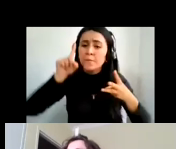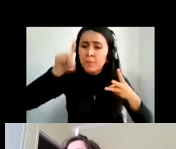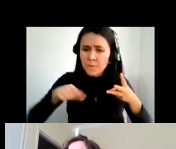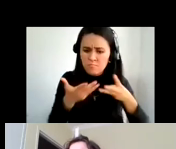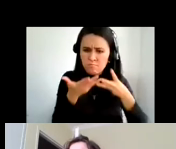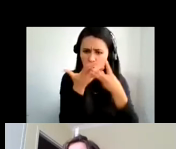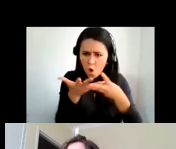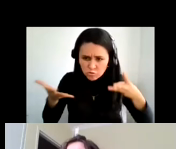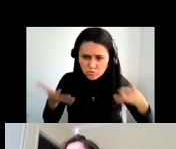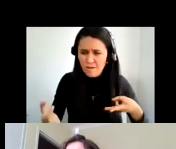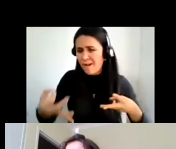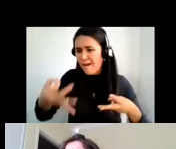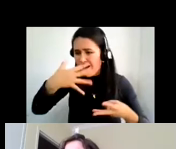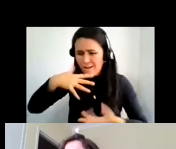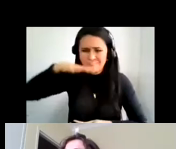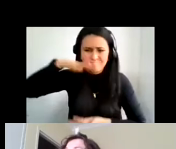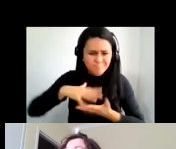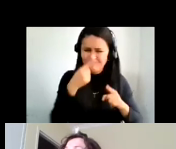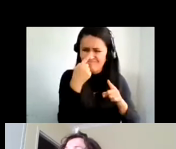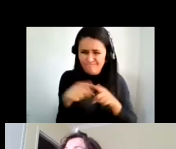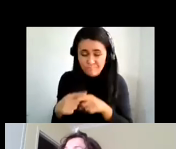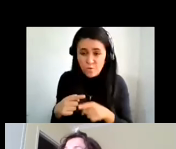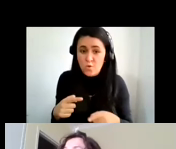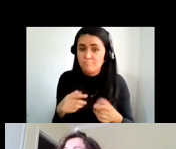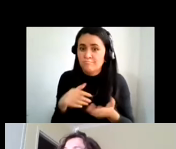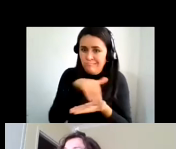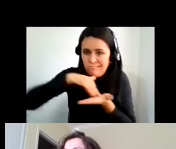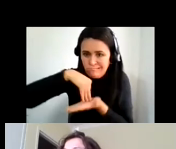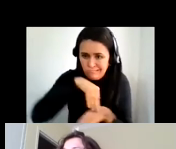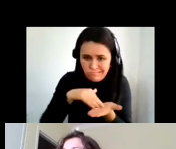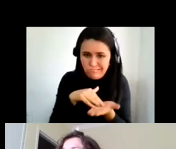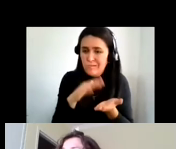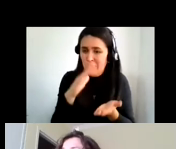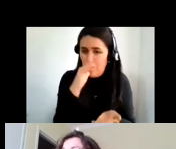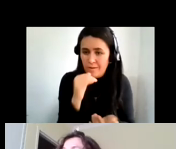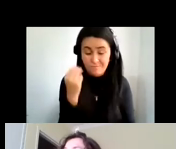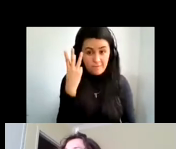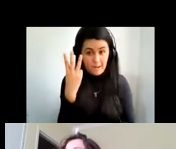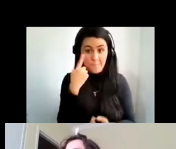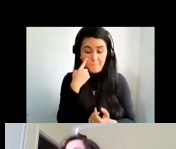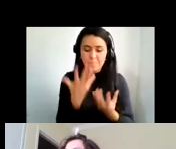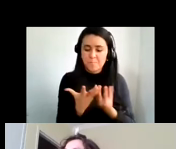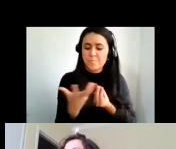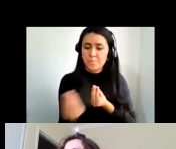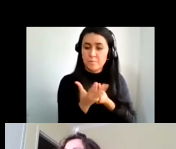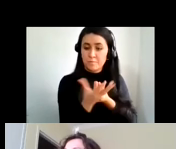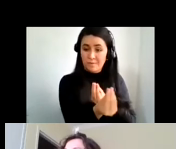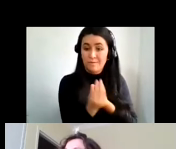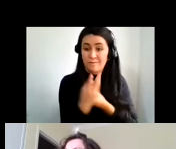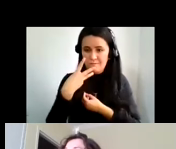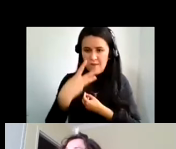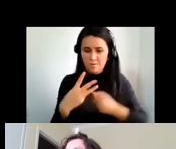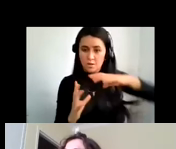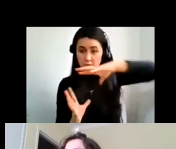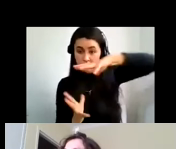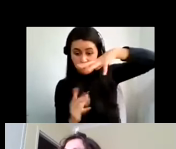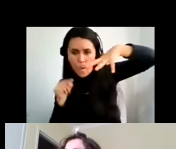this is divided into 3 different domains. We have geographic transport related, covering issues such